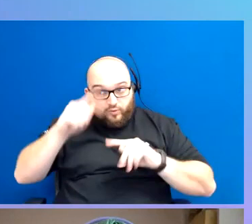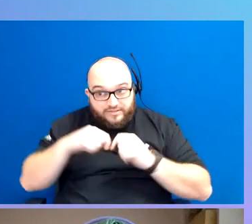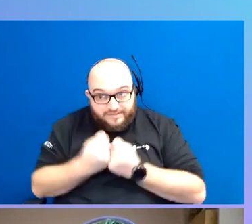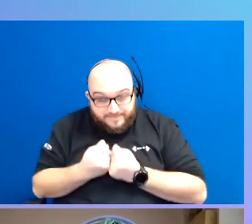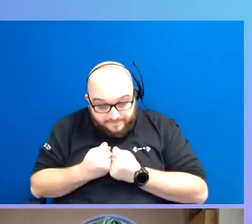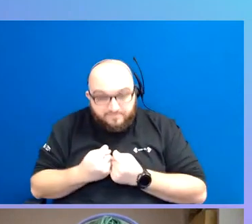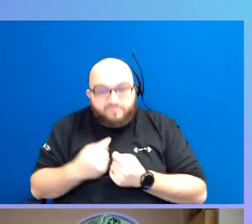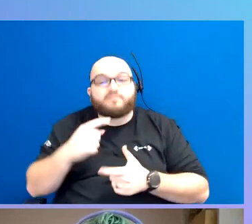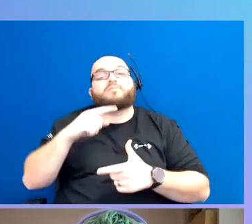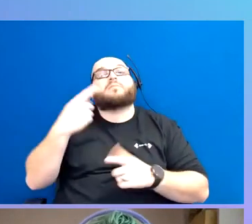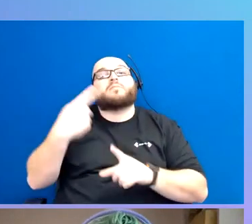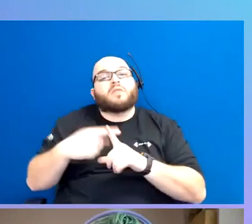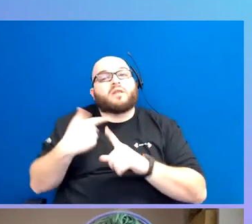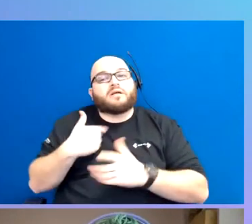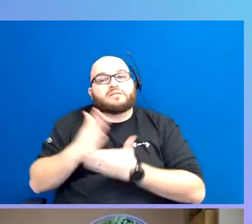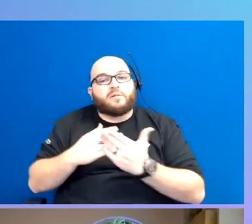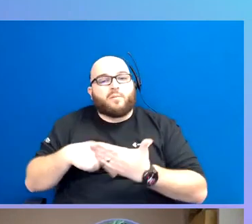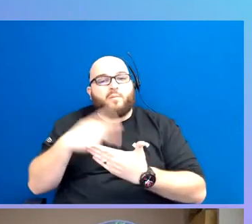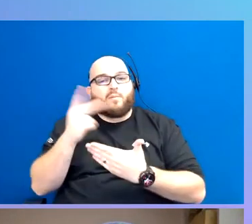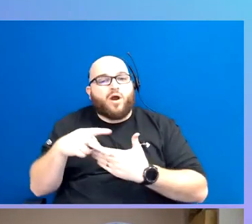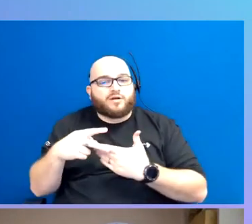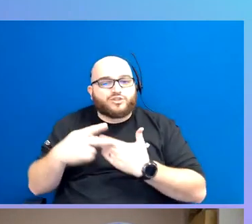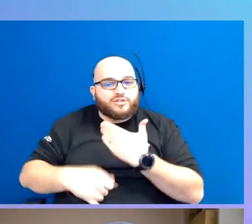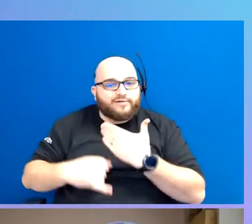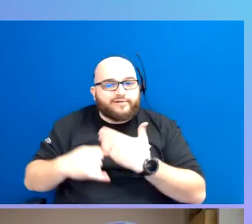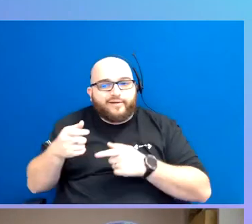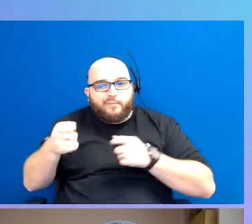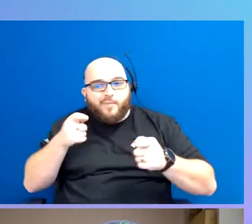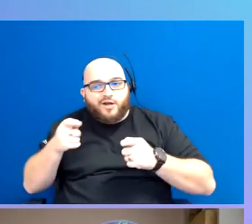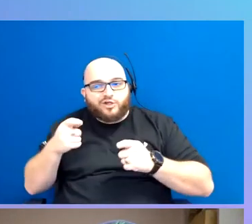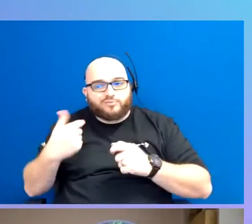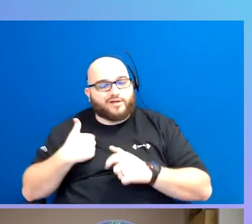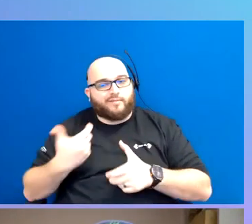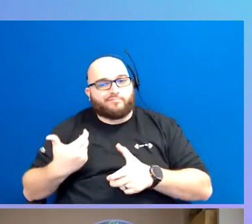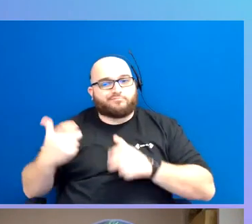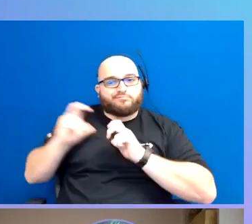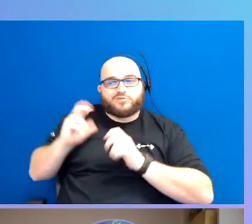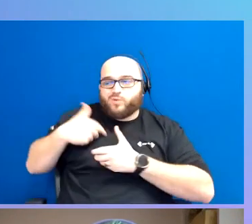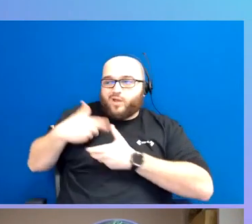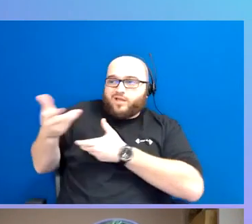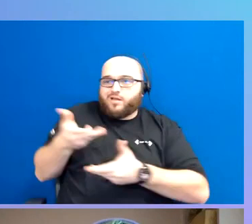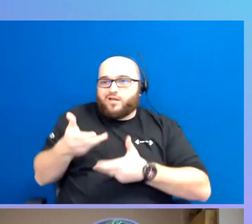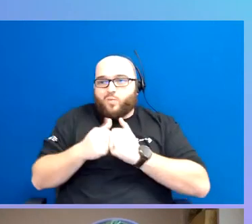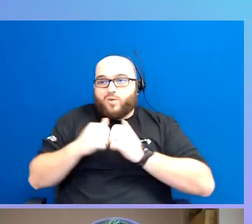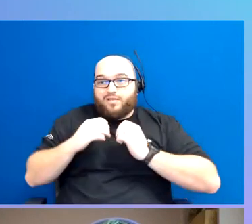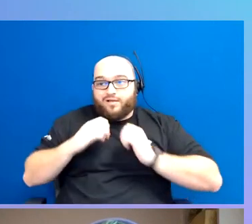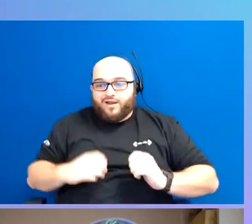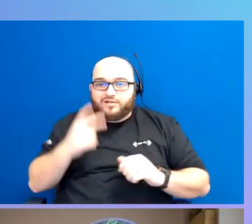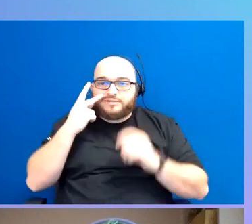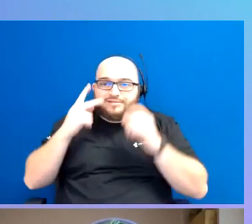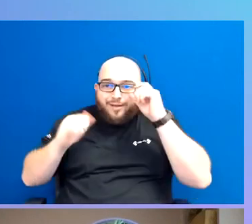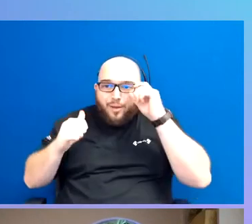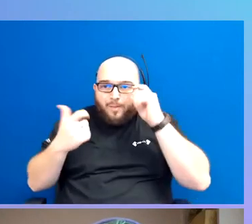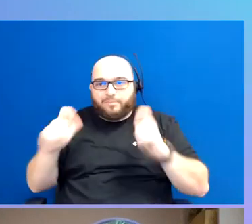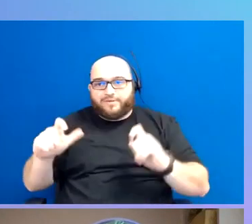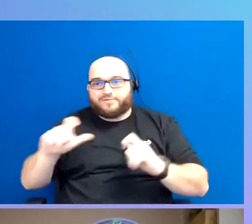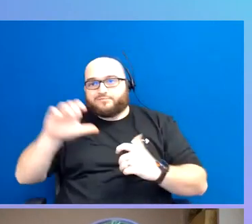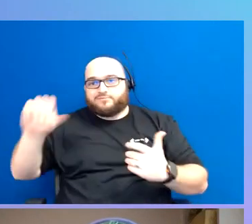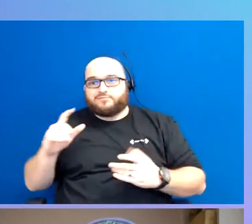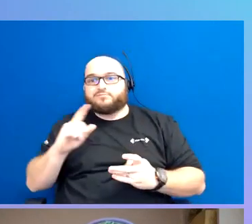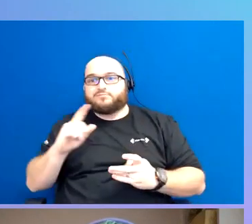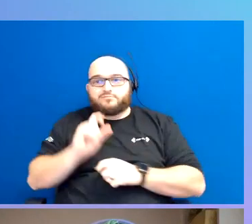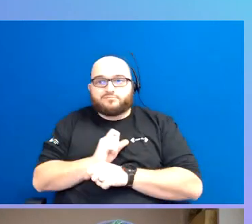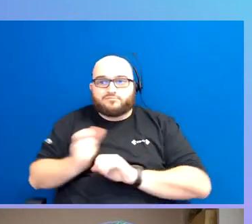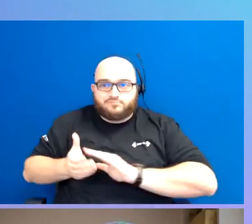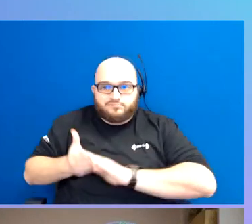took on some product management responsibilities as well. So I got to engage with our clients and really see how large enterprises operate and do mobile